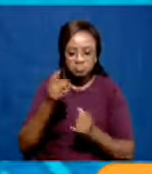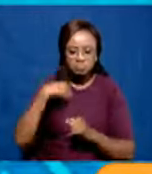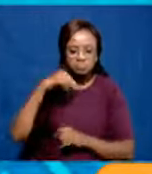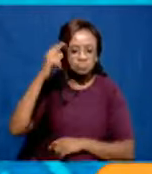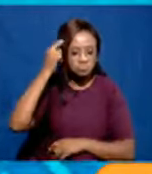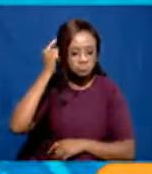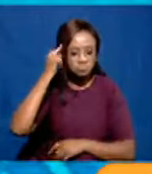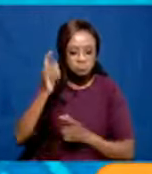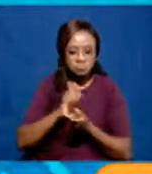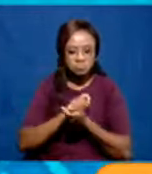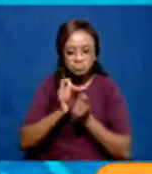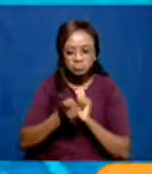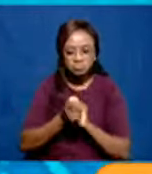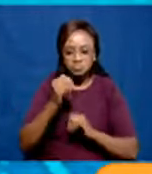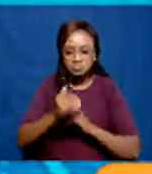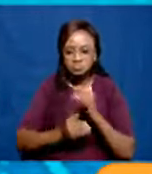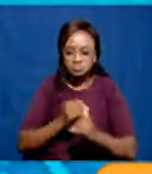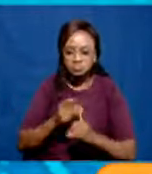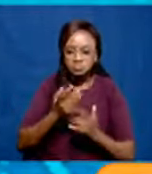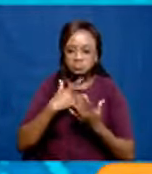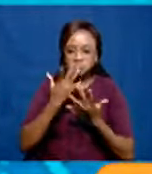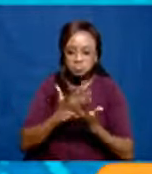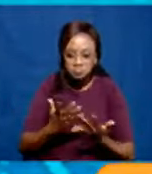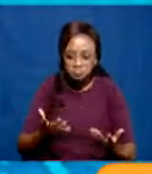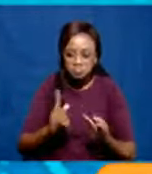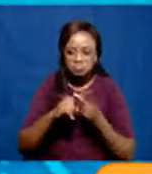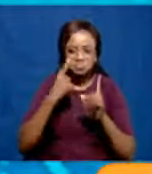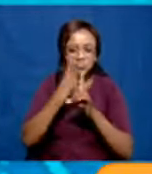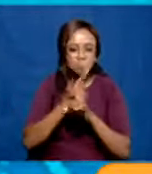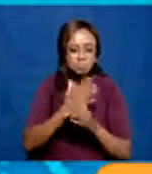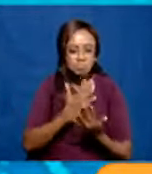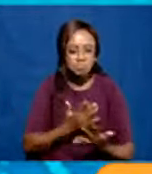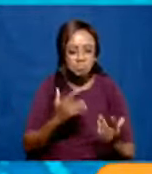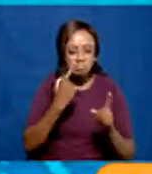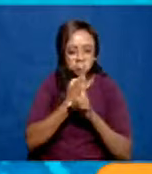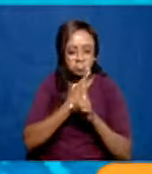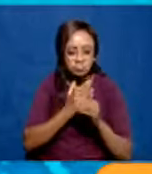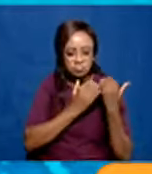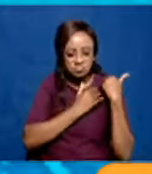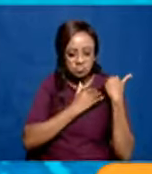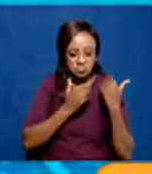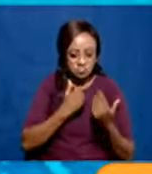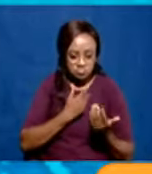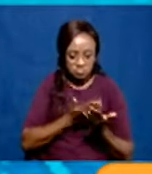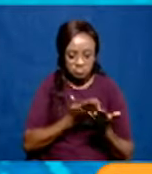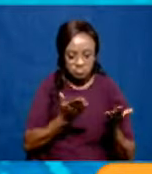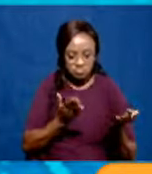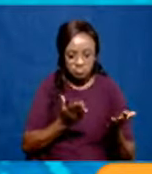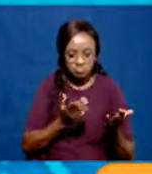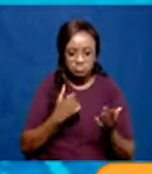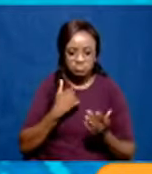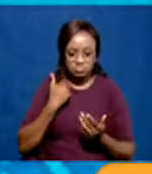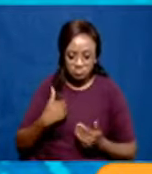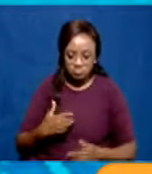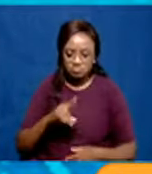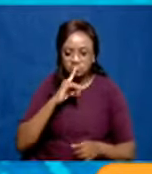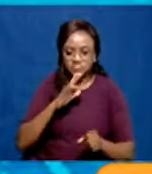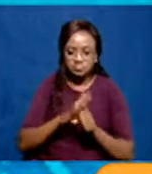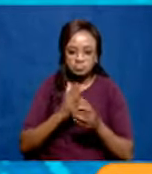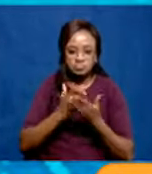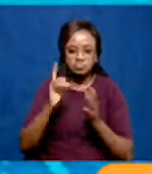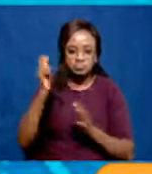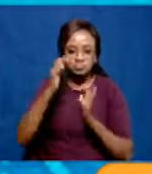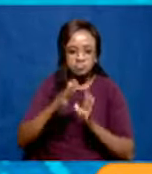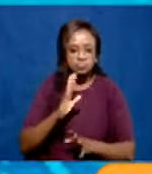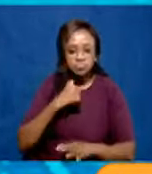able to tidy up the assets, liabilities, even transitioning the staff and so on. I want to reassure Kenyans, there is going